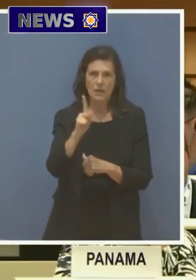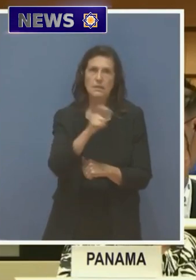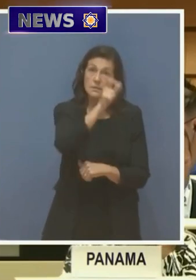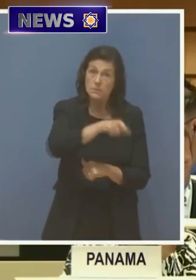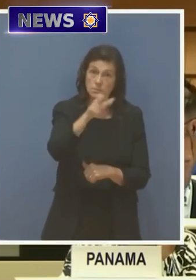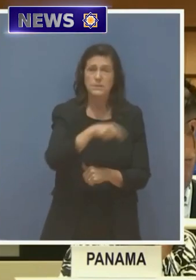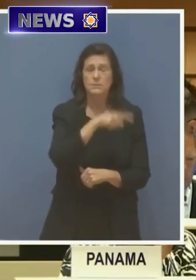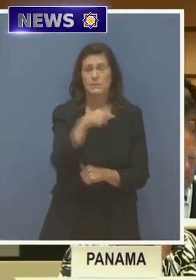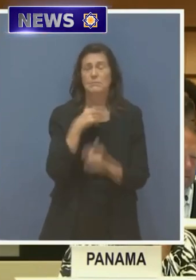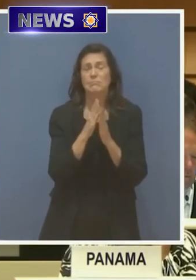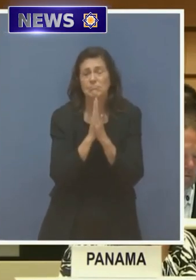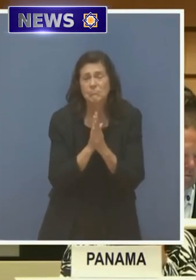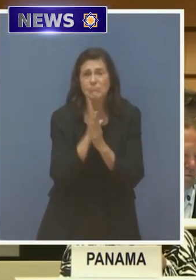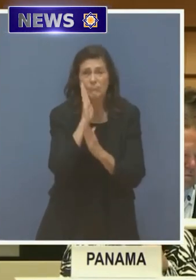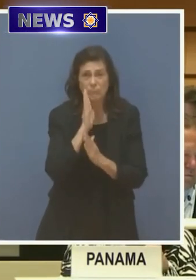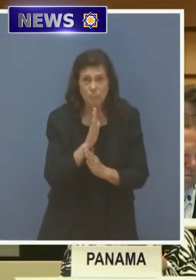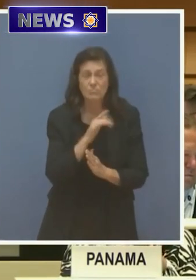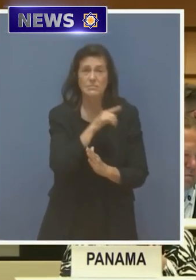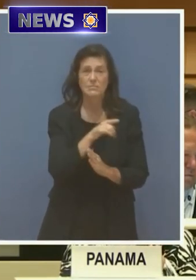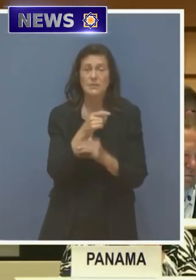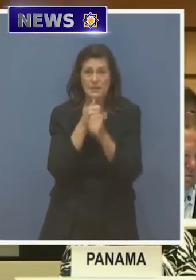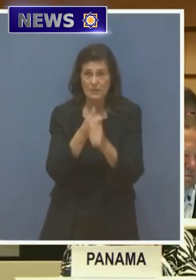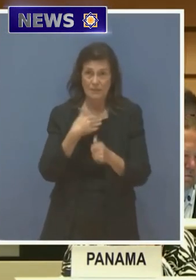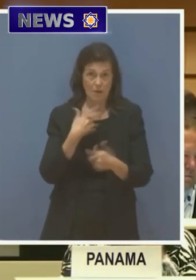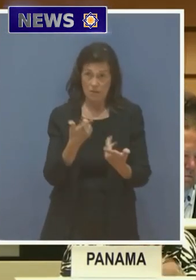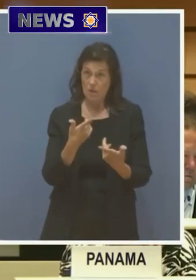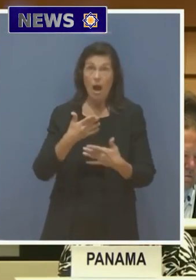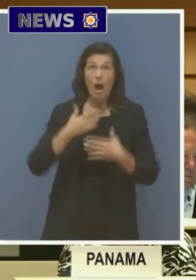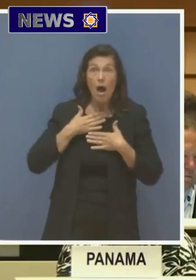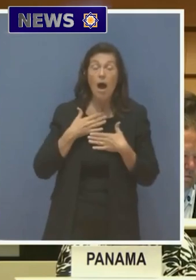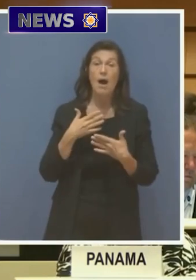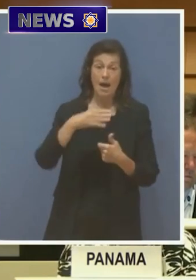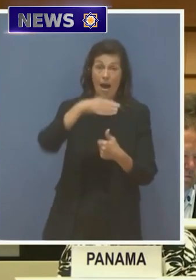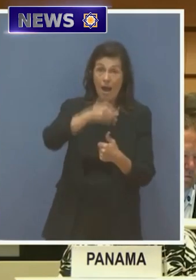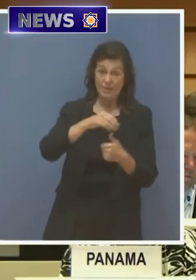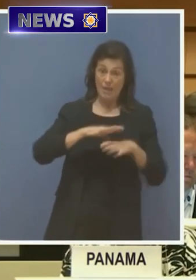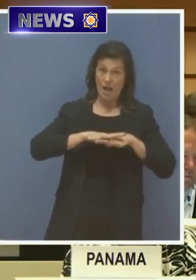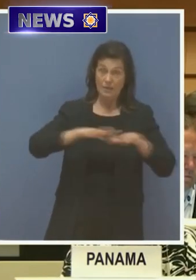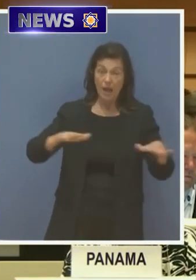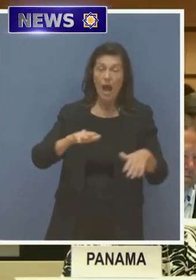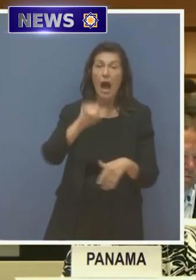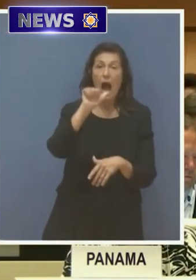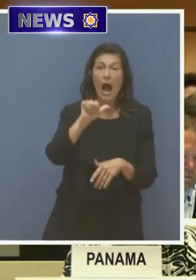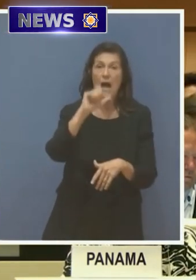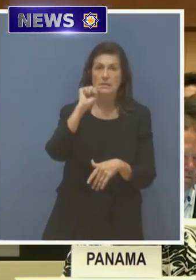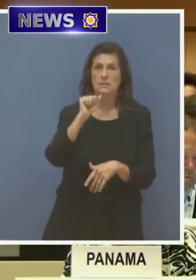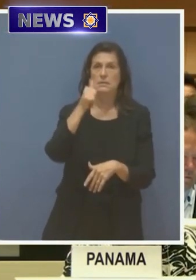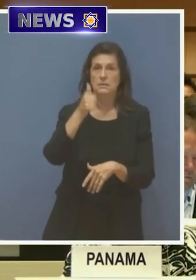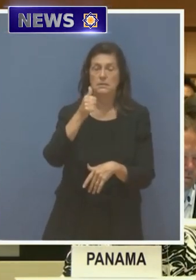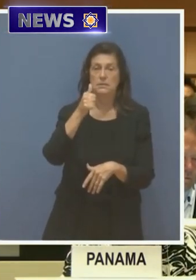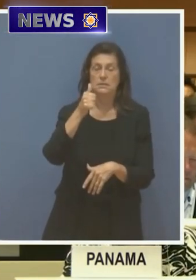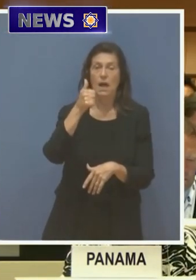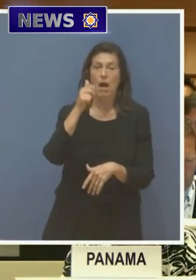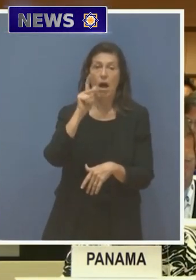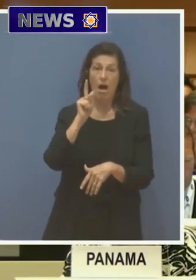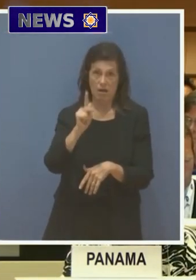ethnic cleansing, deprivation of their habitat and land. Every day the situation worsens and the crisis threatens all human destinies under the armed